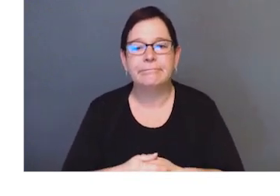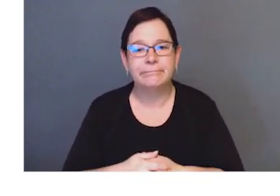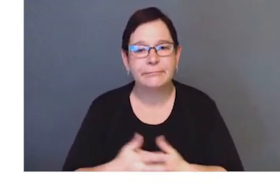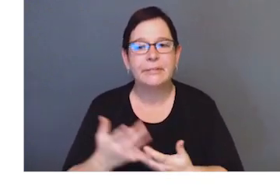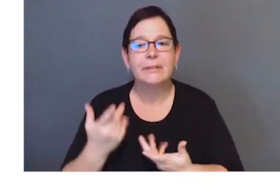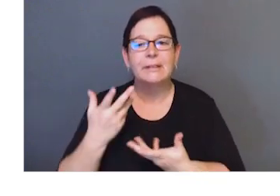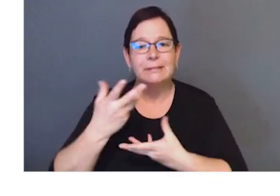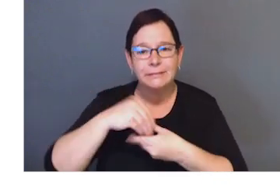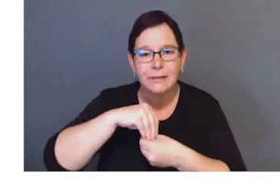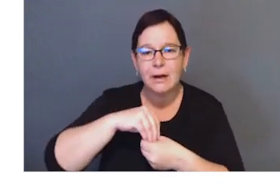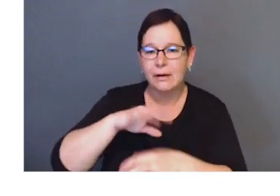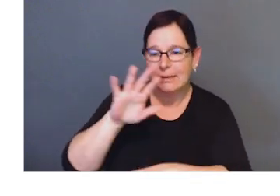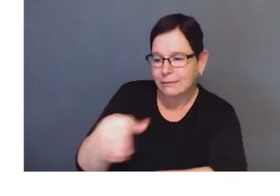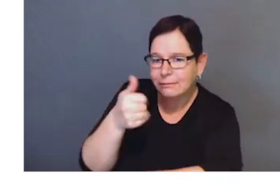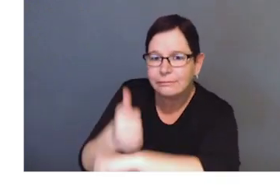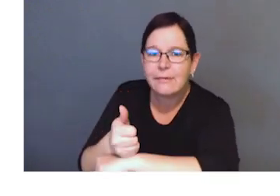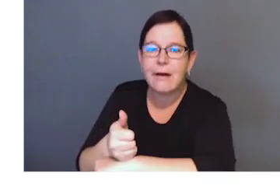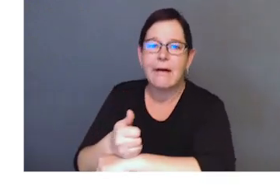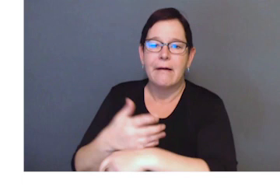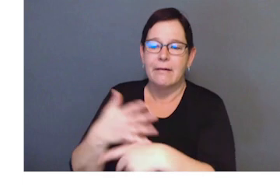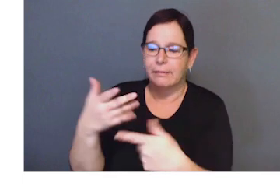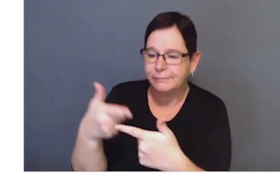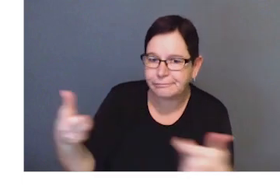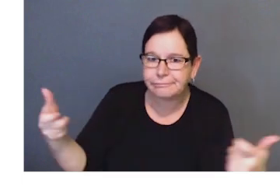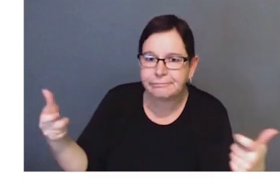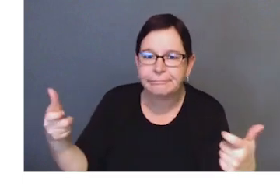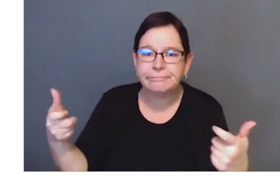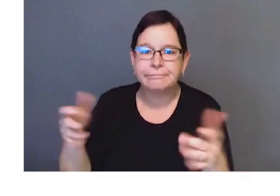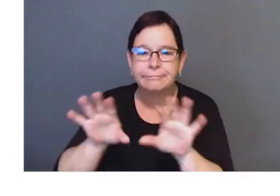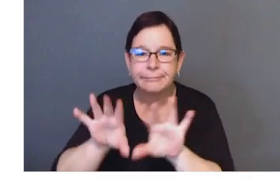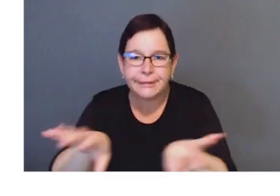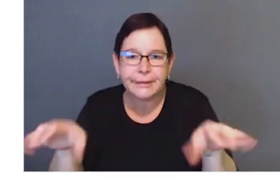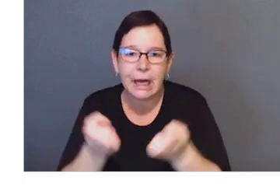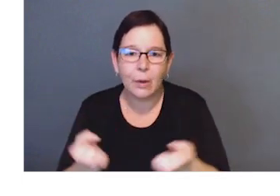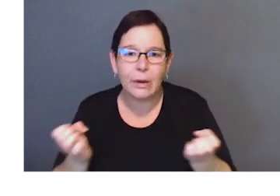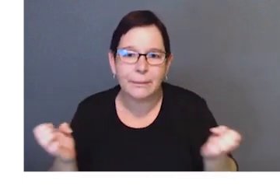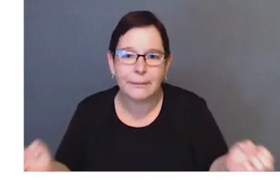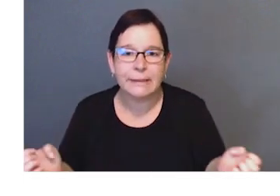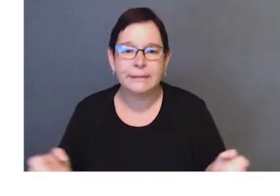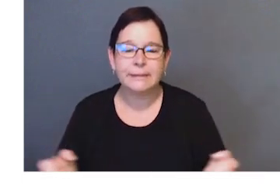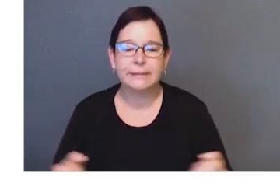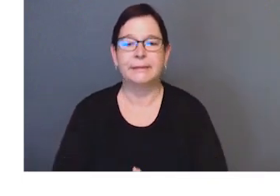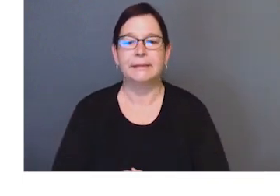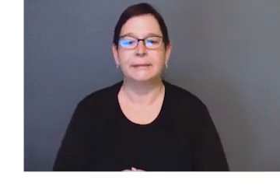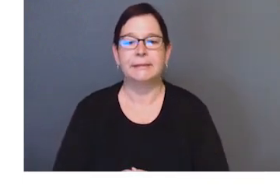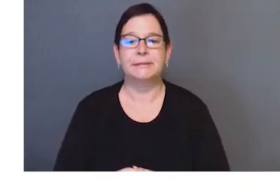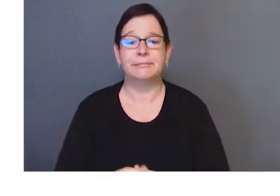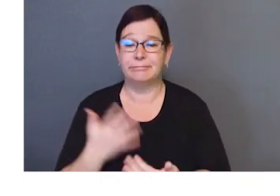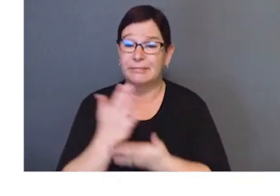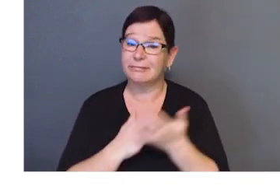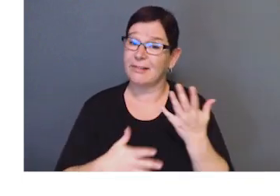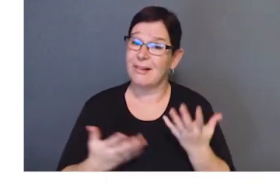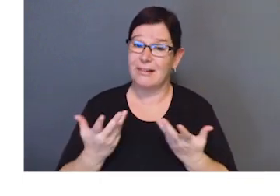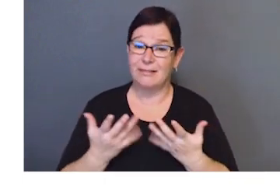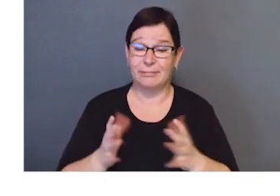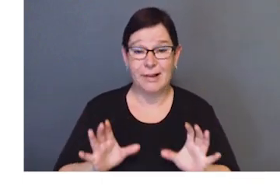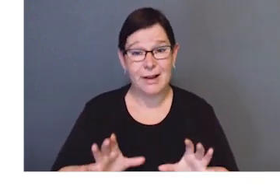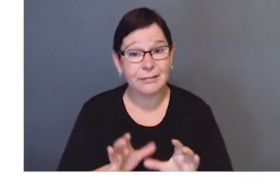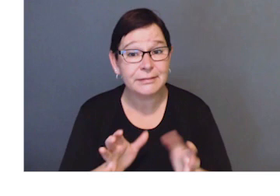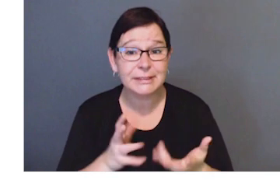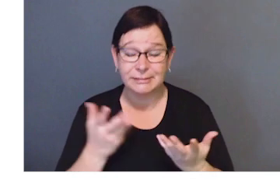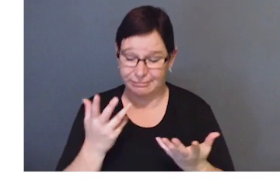There are some activities that do not count in the 14 hours per week requirement, and some examples